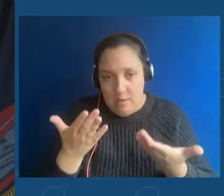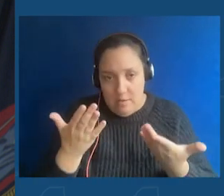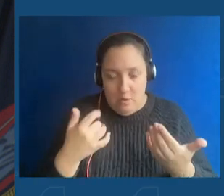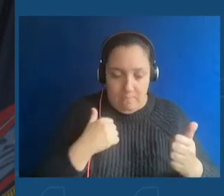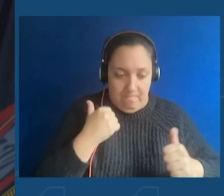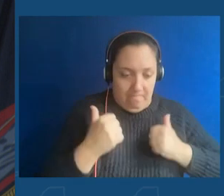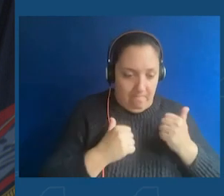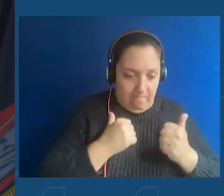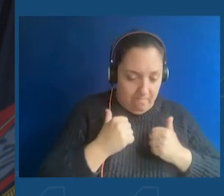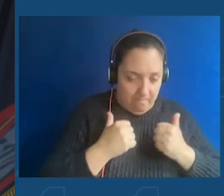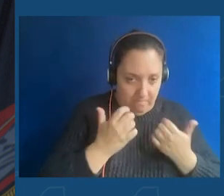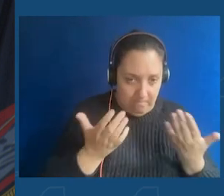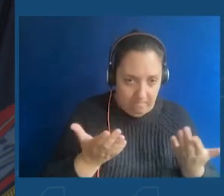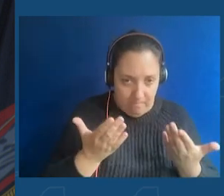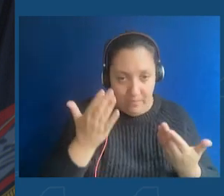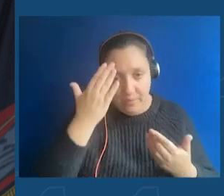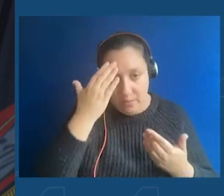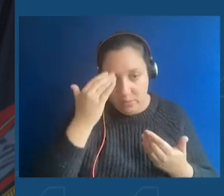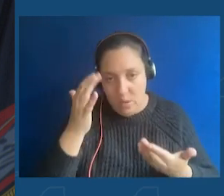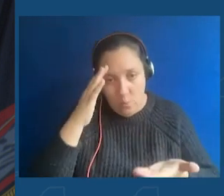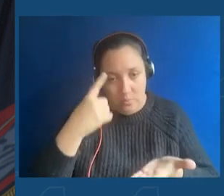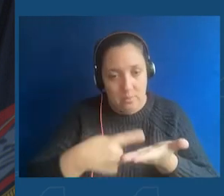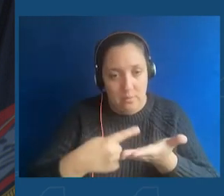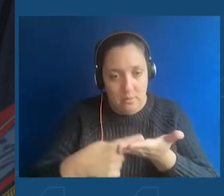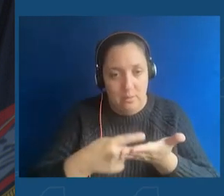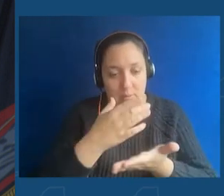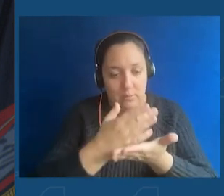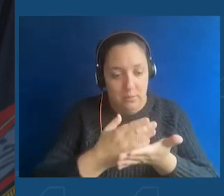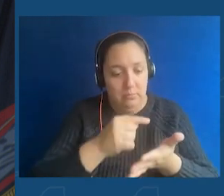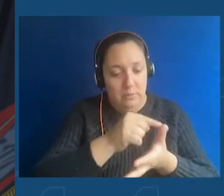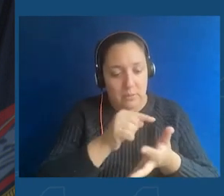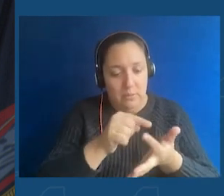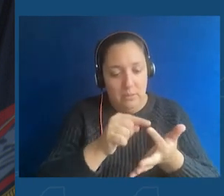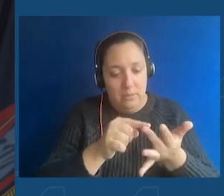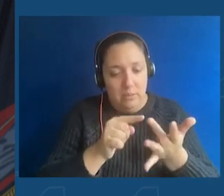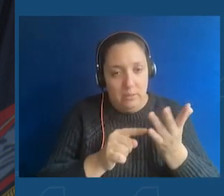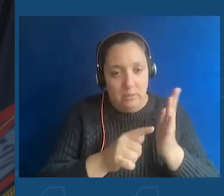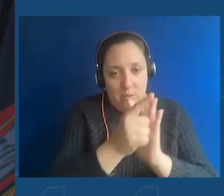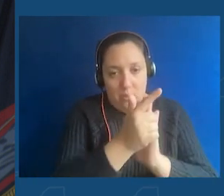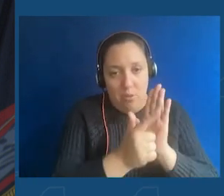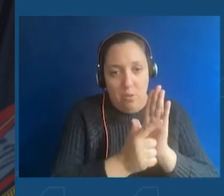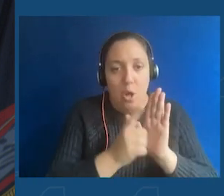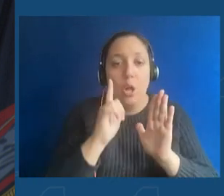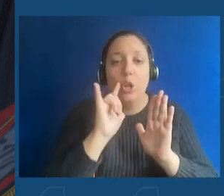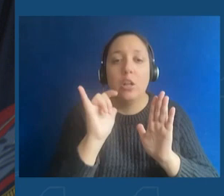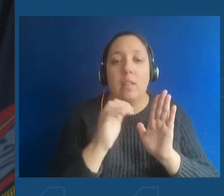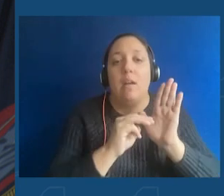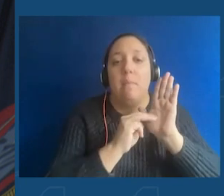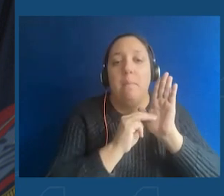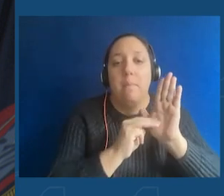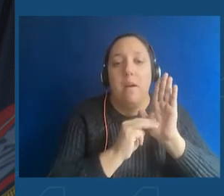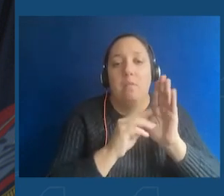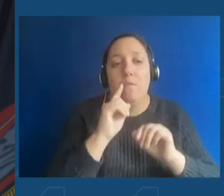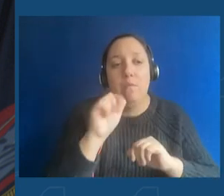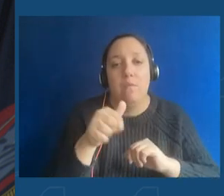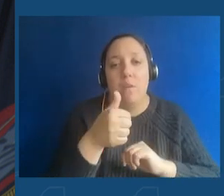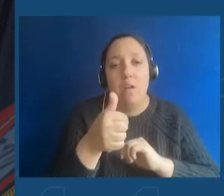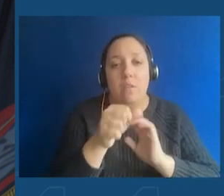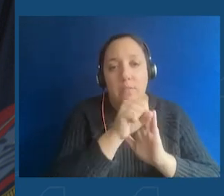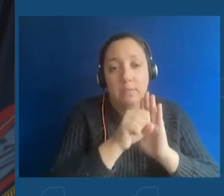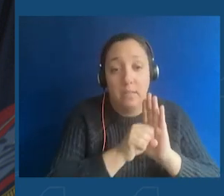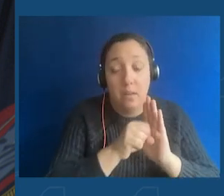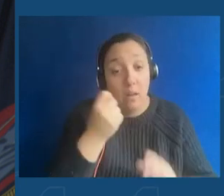we're going to talk about some legislation and try to be that model for other states of what we can do when the federal government